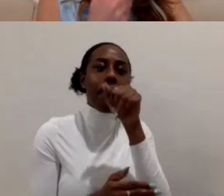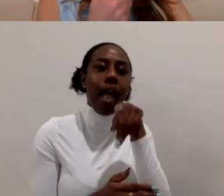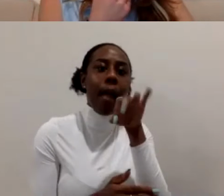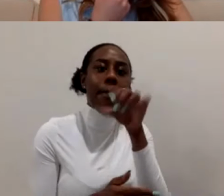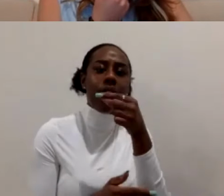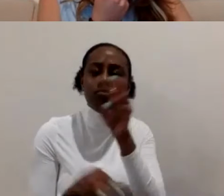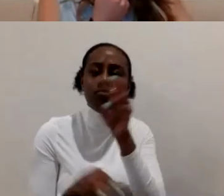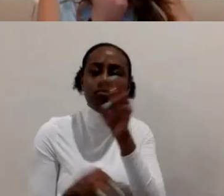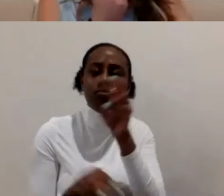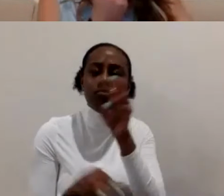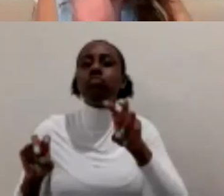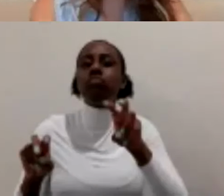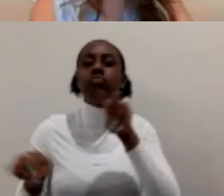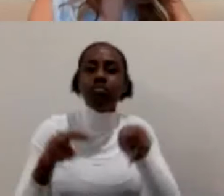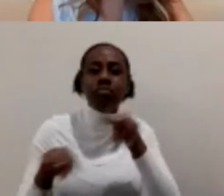Thank you, folks.